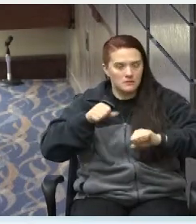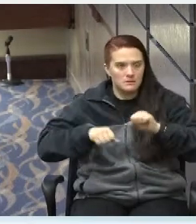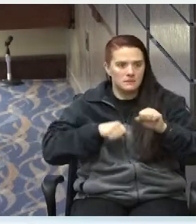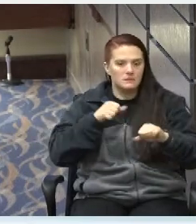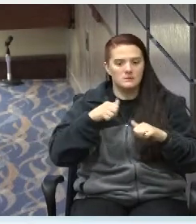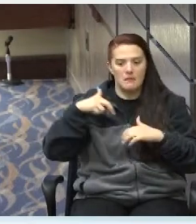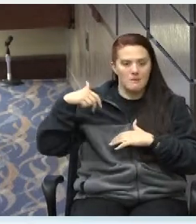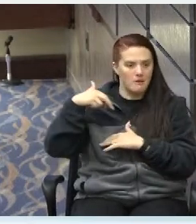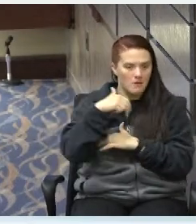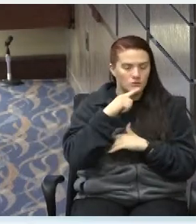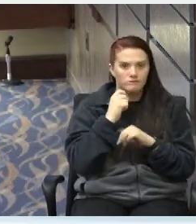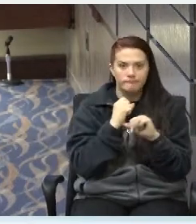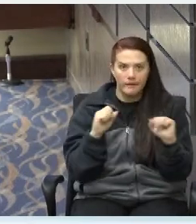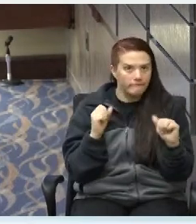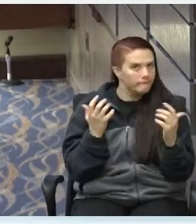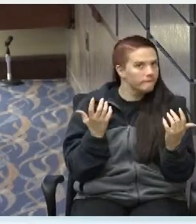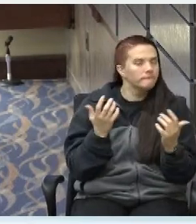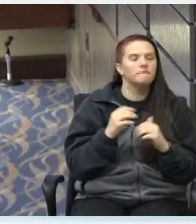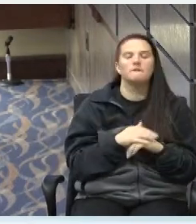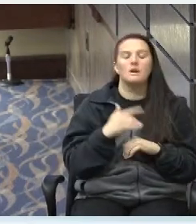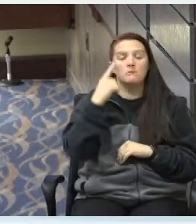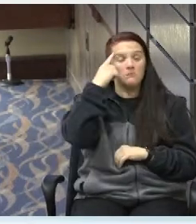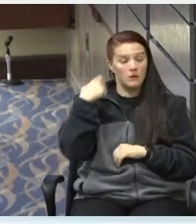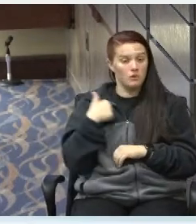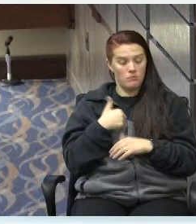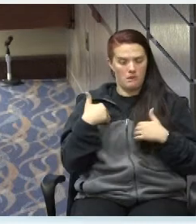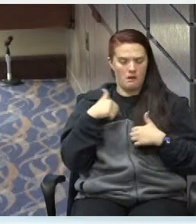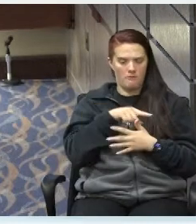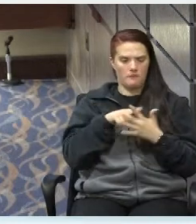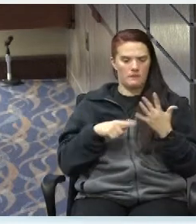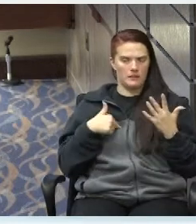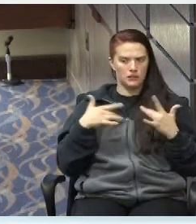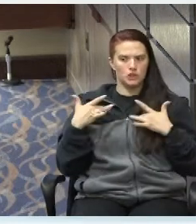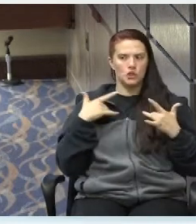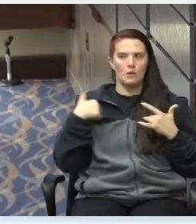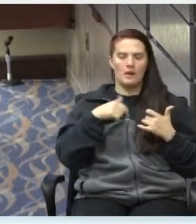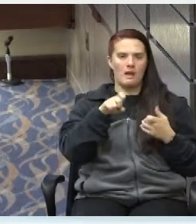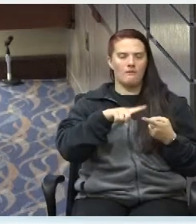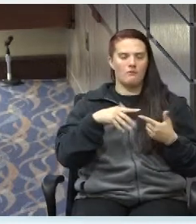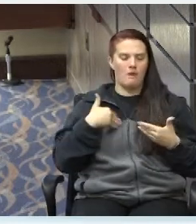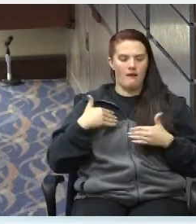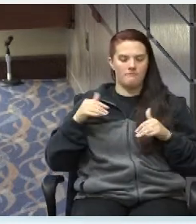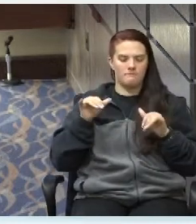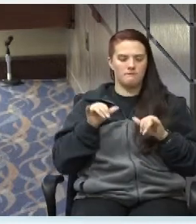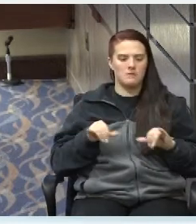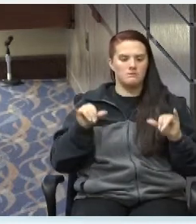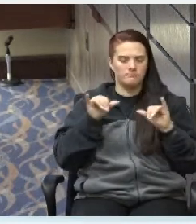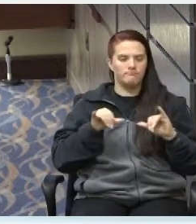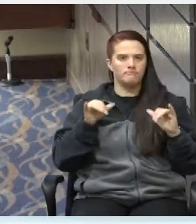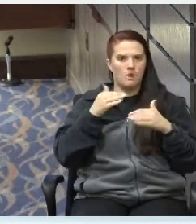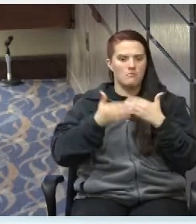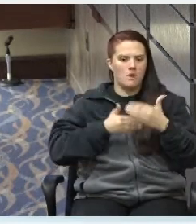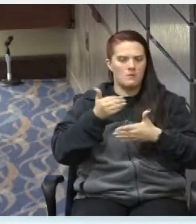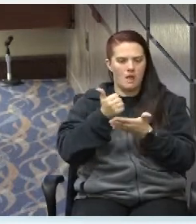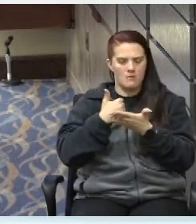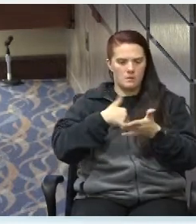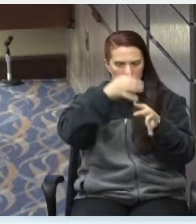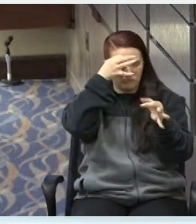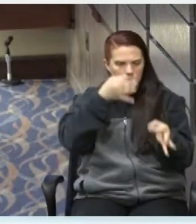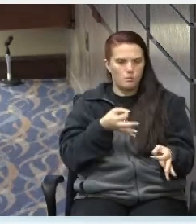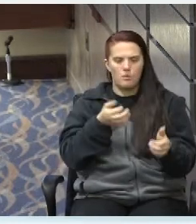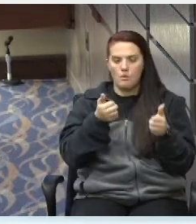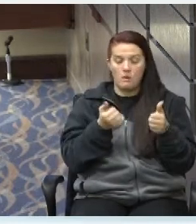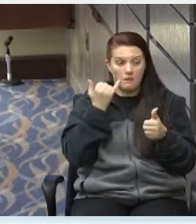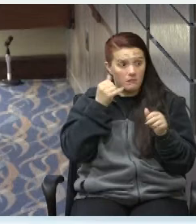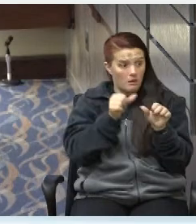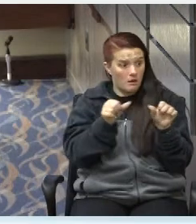pedestrians safe. And because we have these concerns, we need to have a consistent process that helps us determine whether an